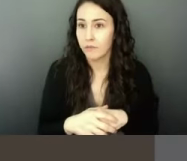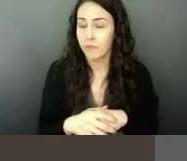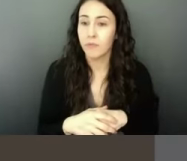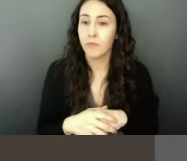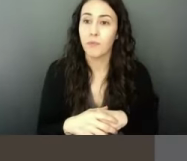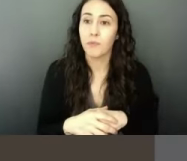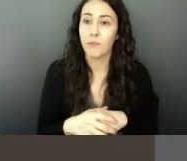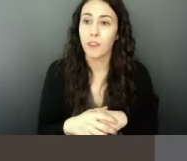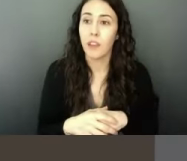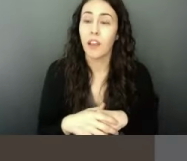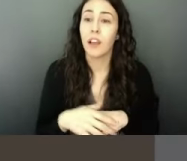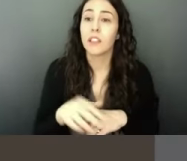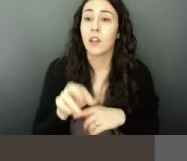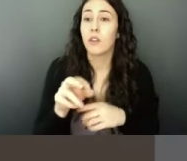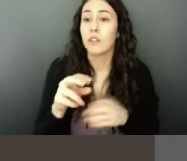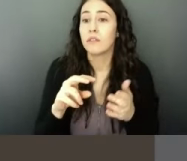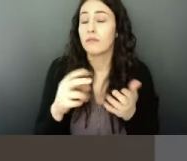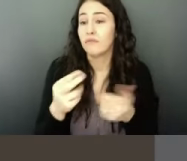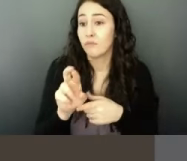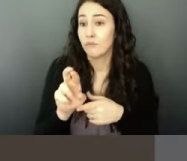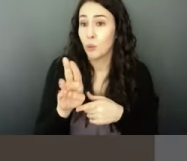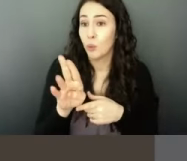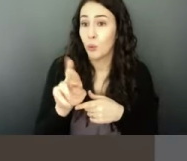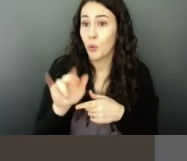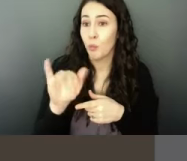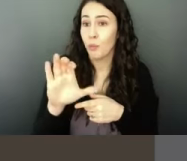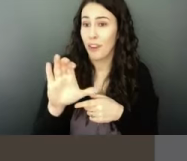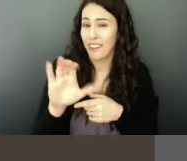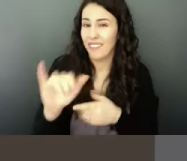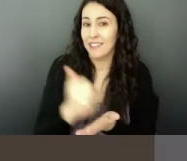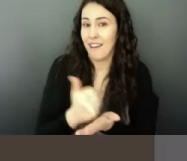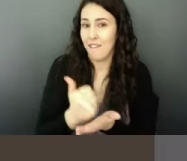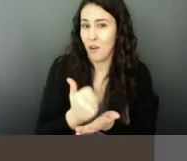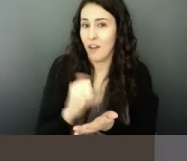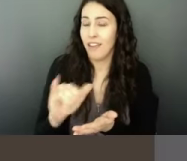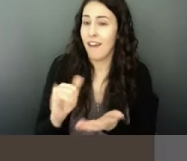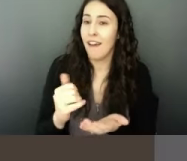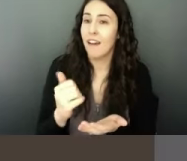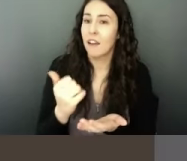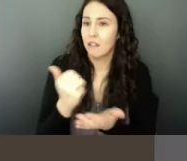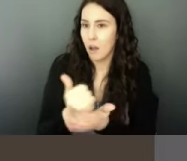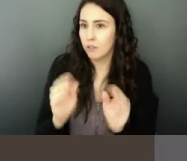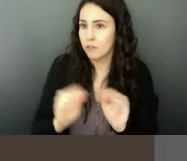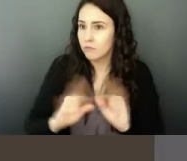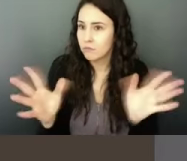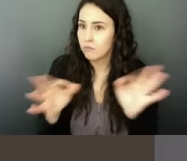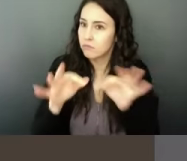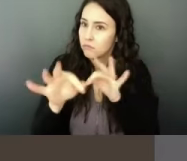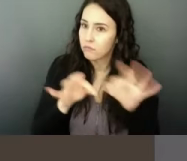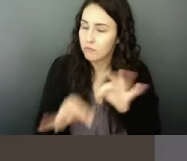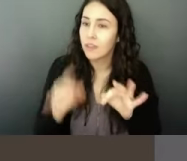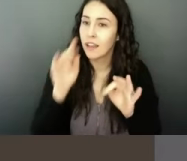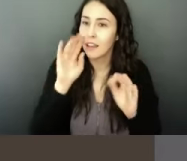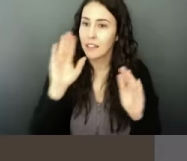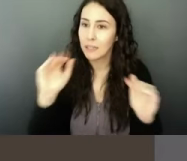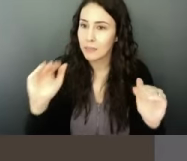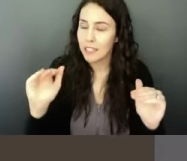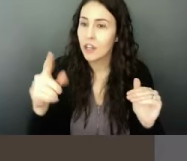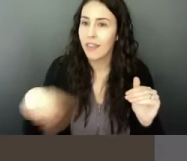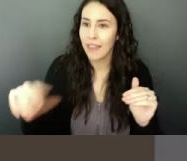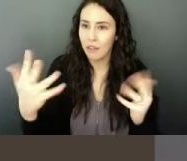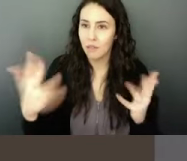others, is a rubric is helpful for that because it outlines the expectations for your students. They know what they're expecting of you. And I would